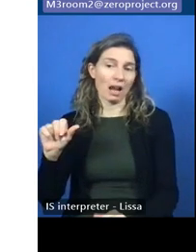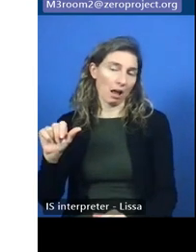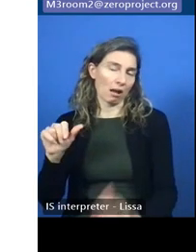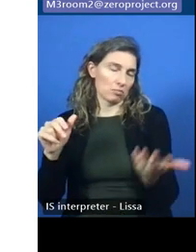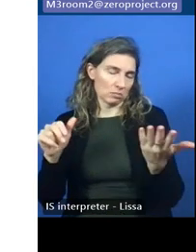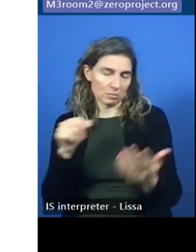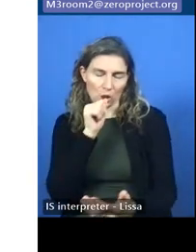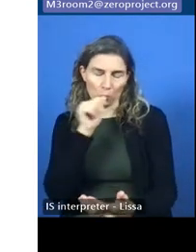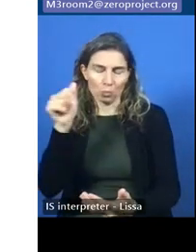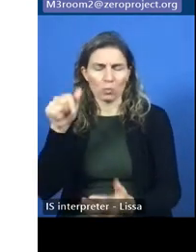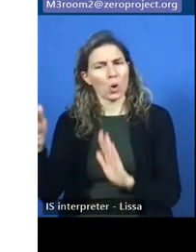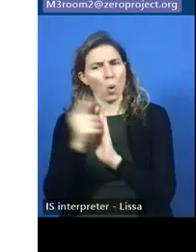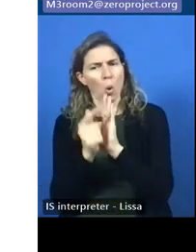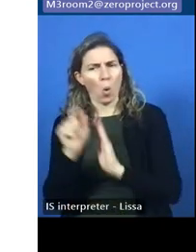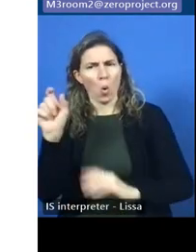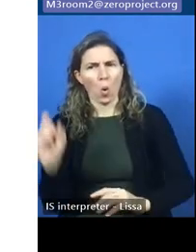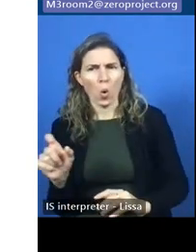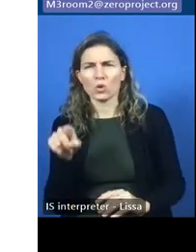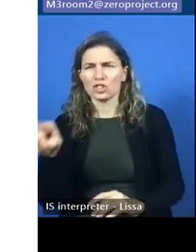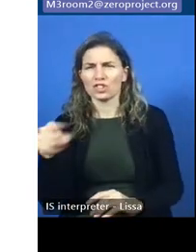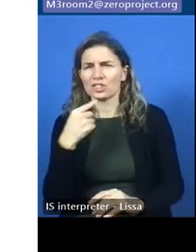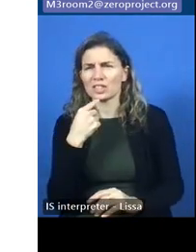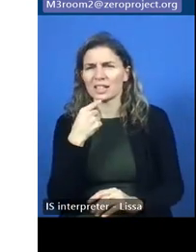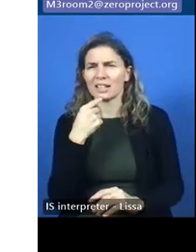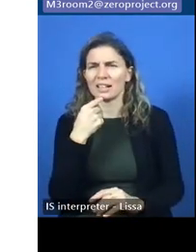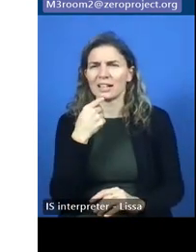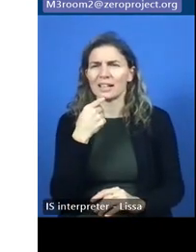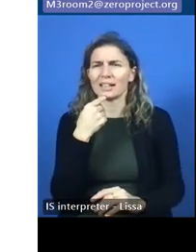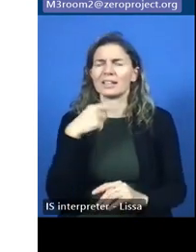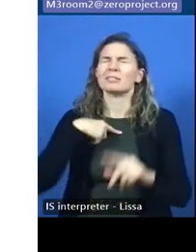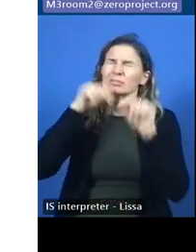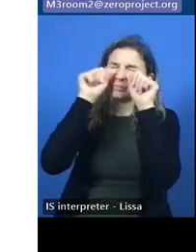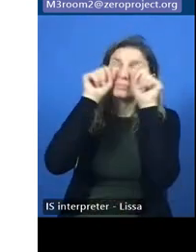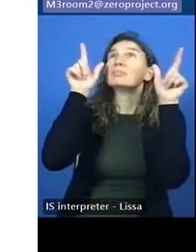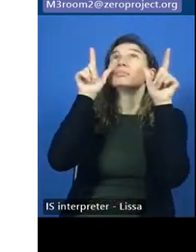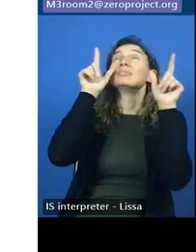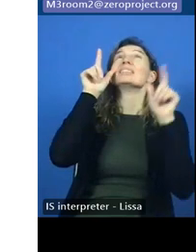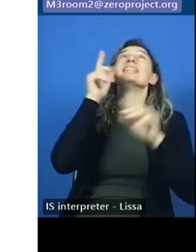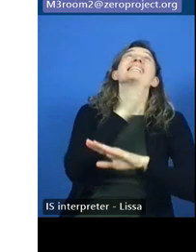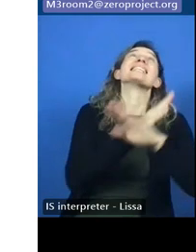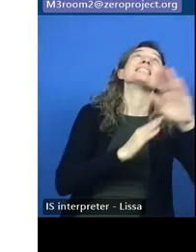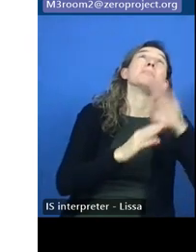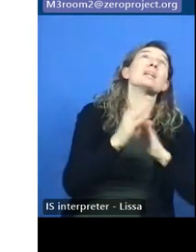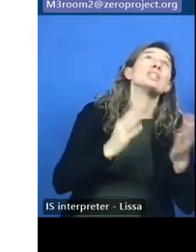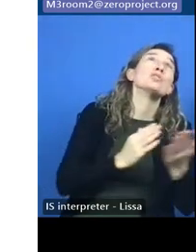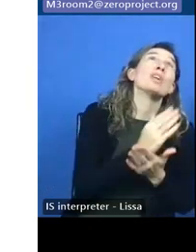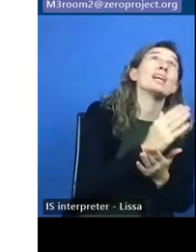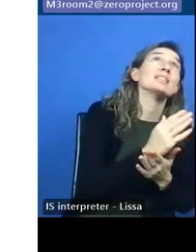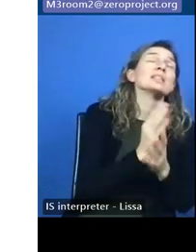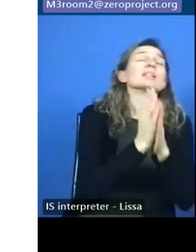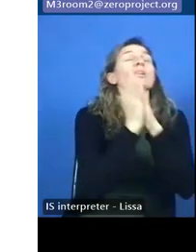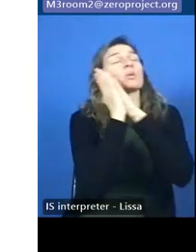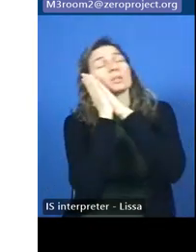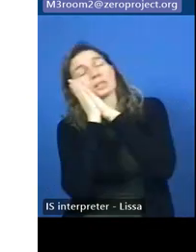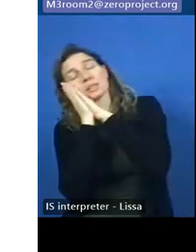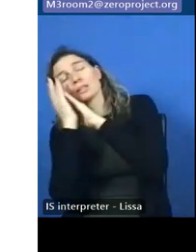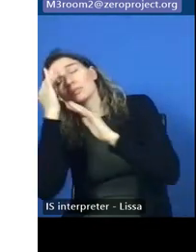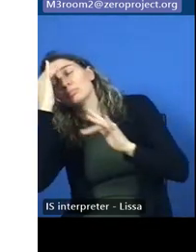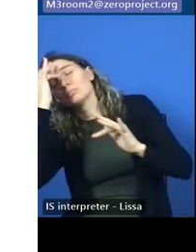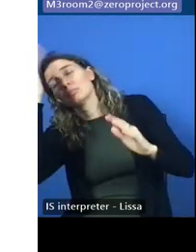she once told me she wakes up thinking about disability rights, goes to bed thinking about disability rights, a wonderful